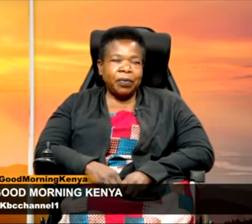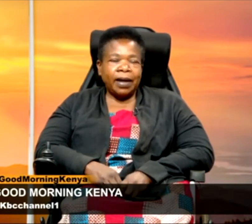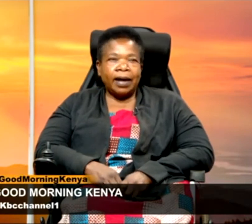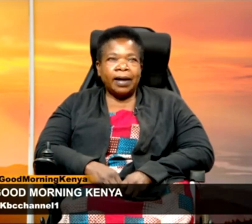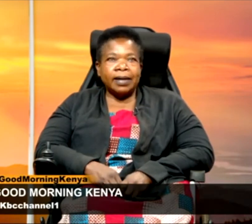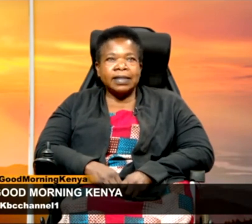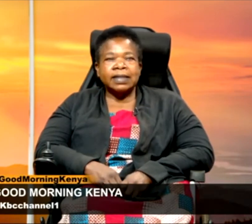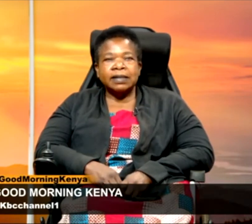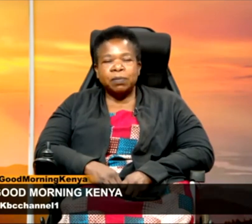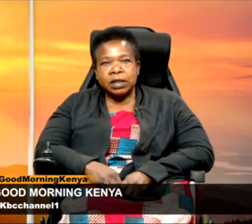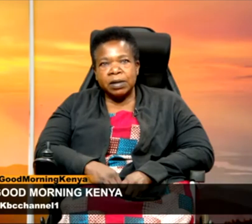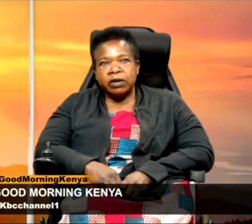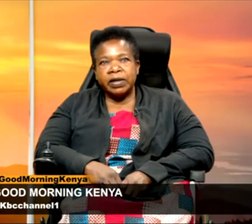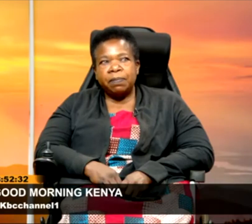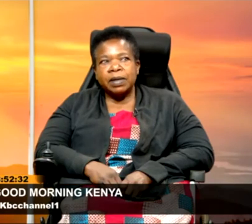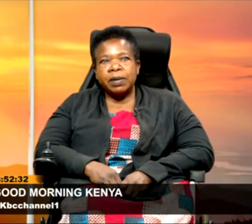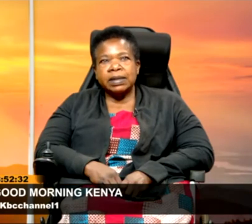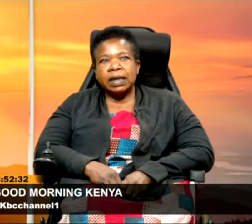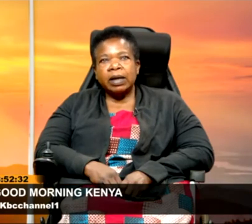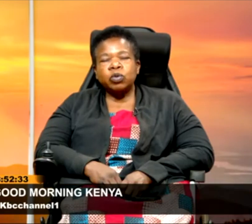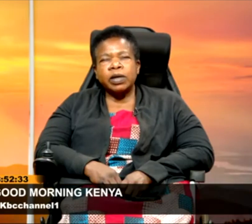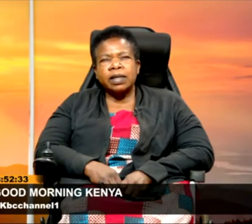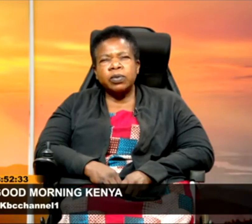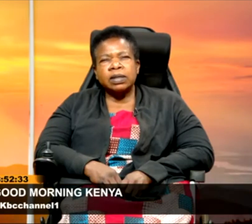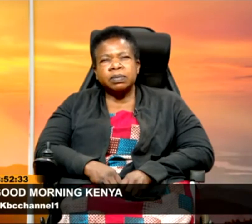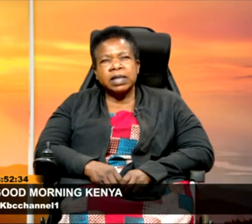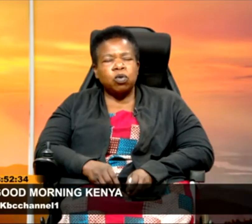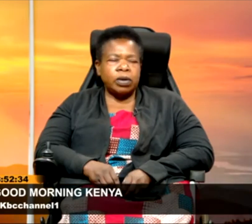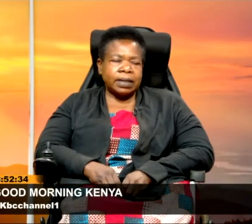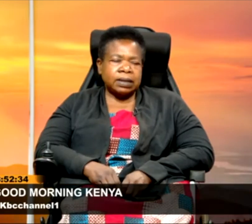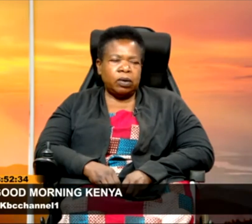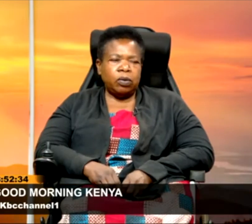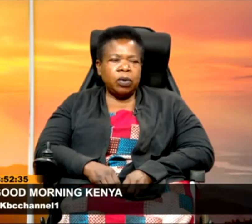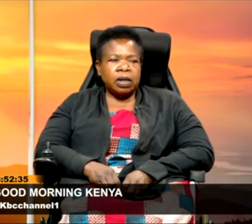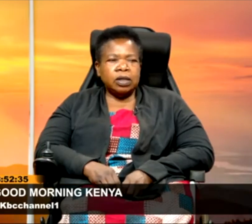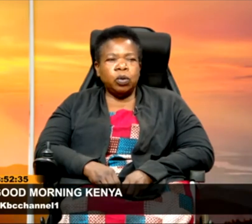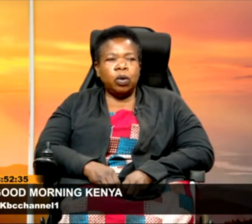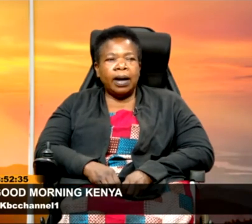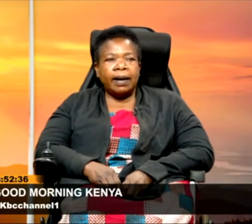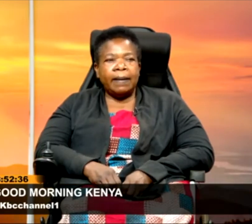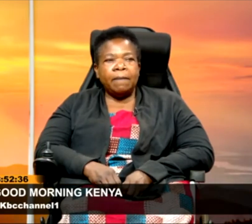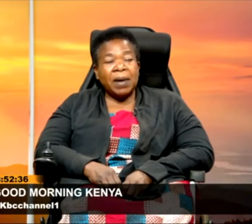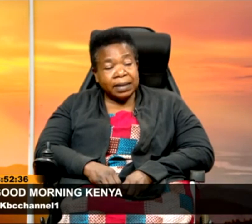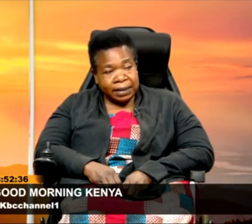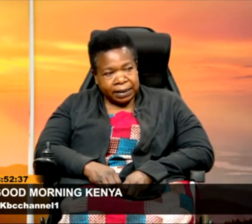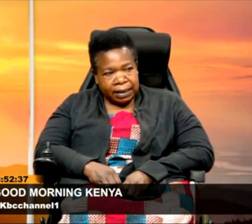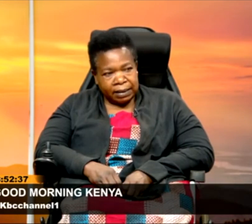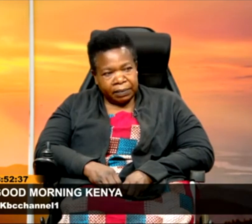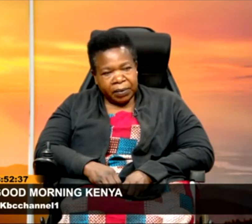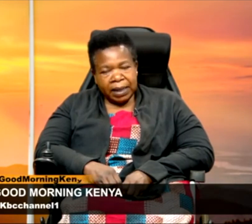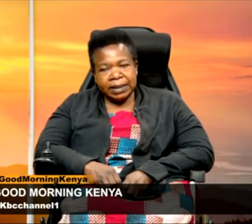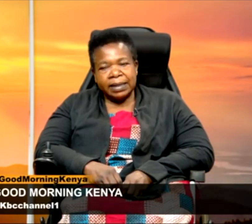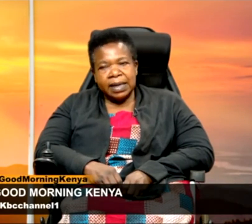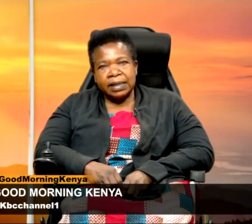seated. It is the responsibility of the department, together with the stakeholders, you know, to mark this